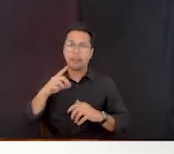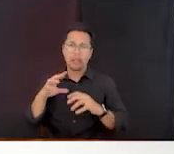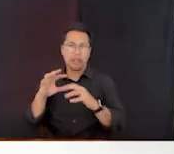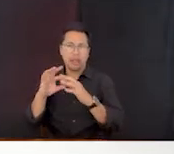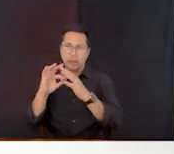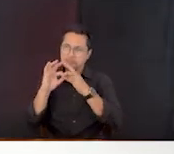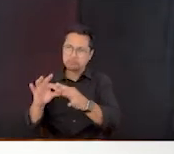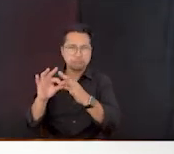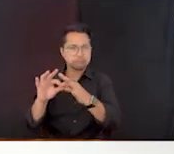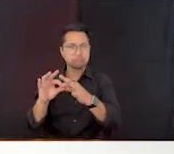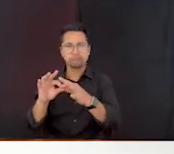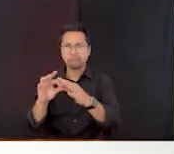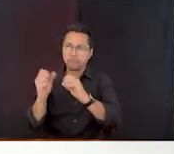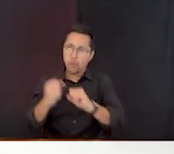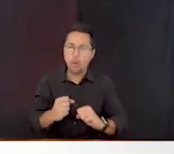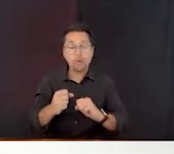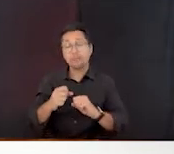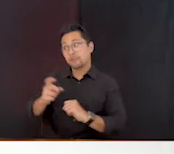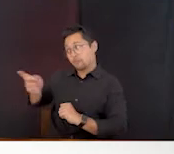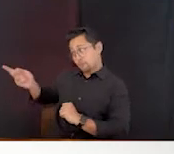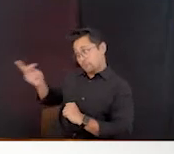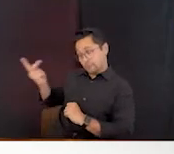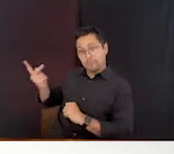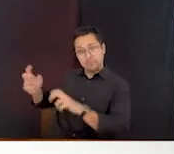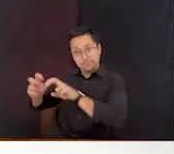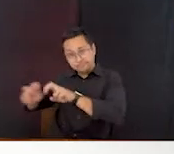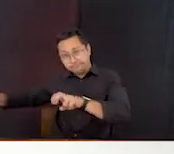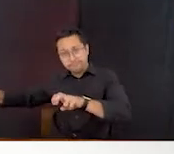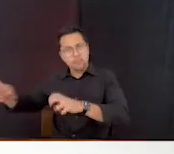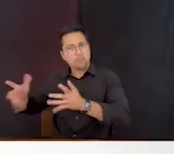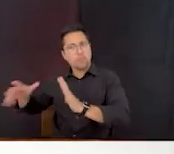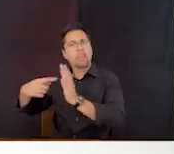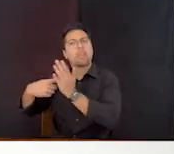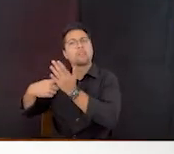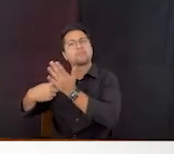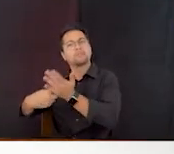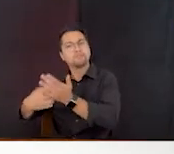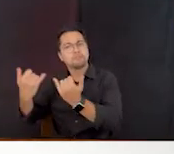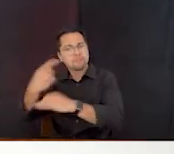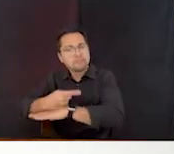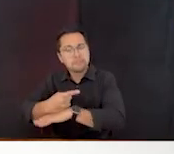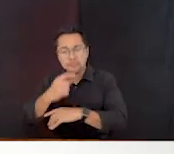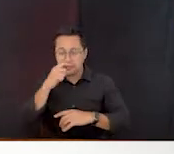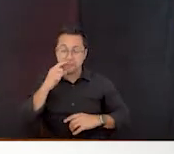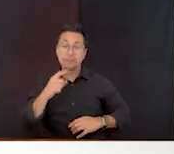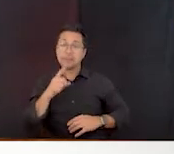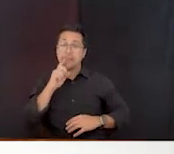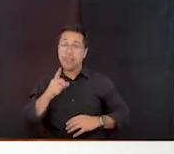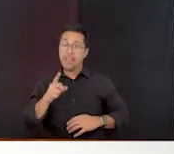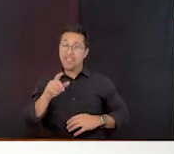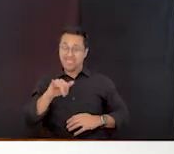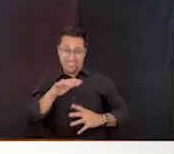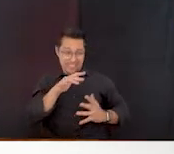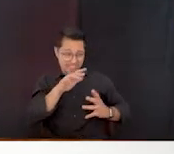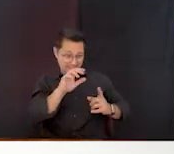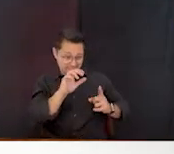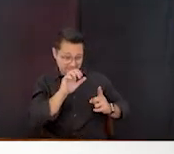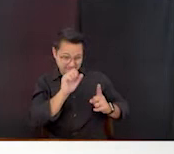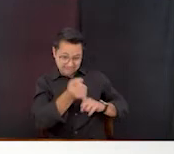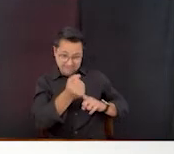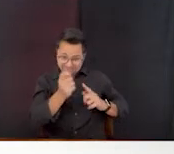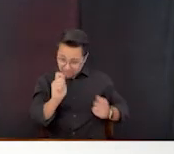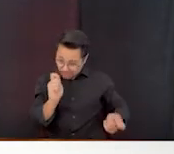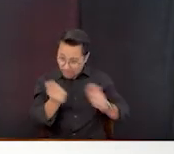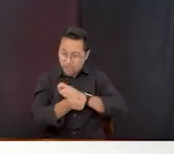that the social settings changed as well. In university, educational and social experiences are